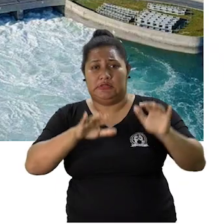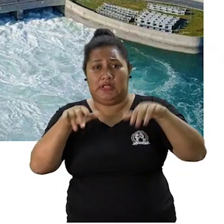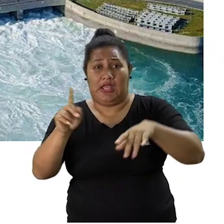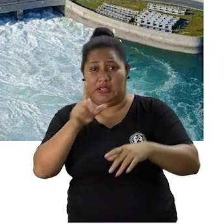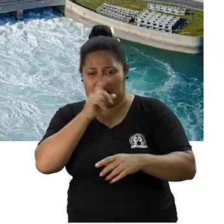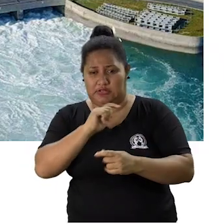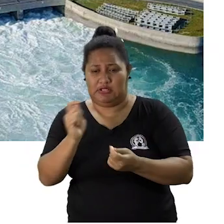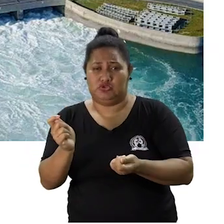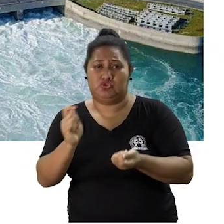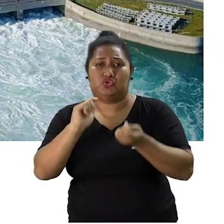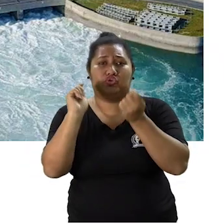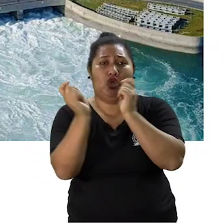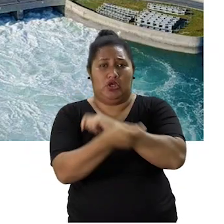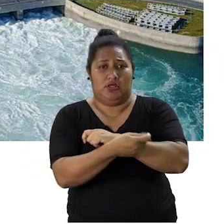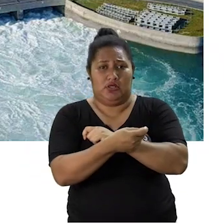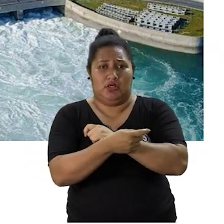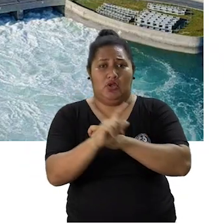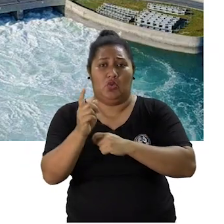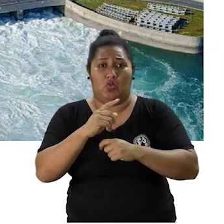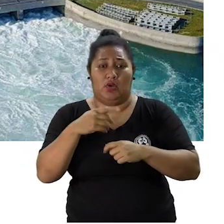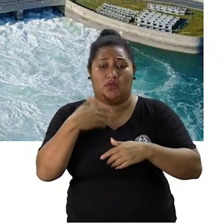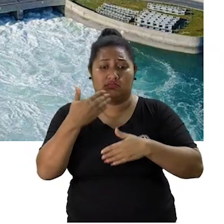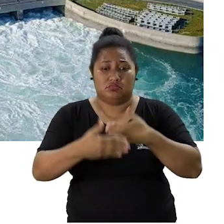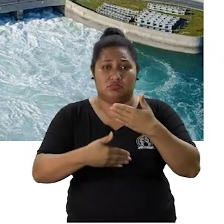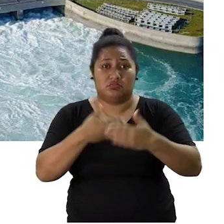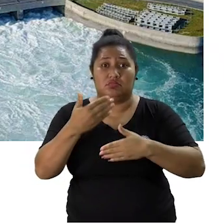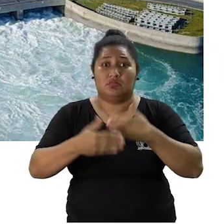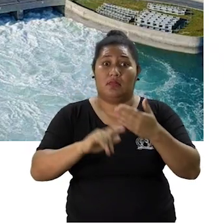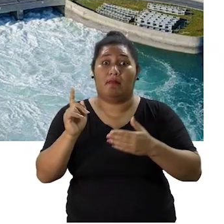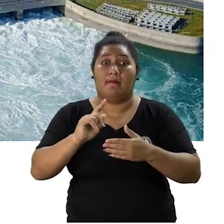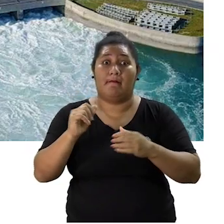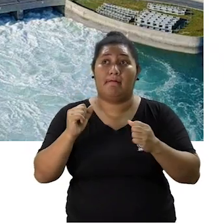turninga turbines, mamawai generate le power,